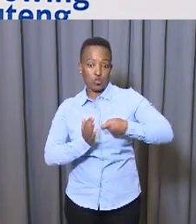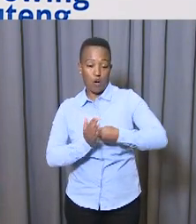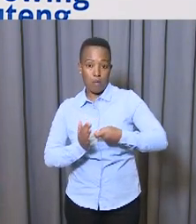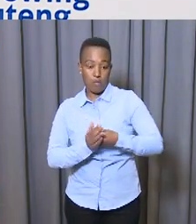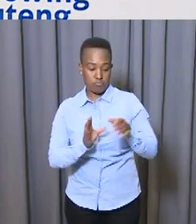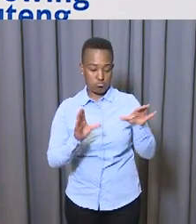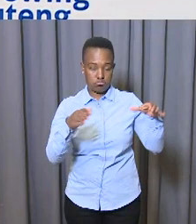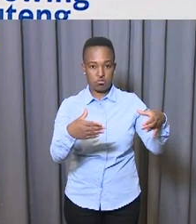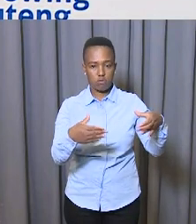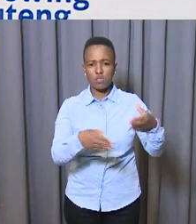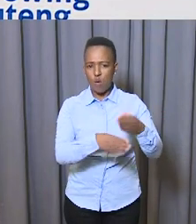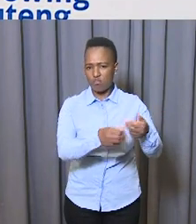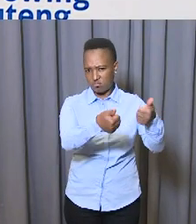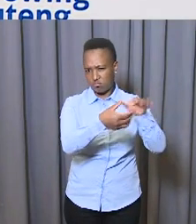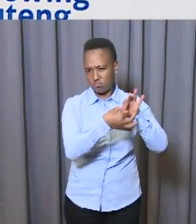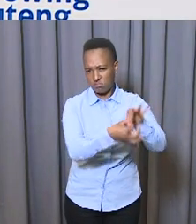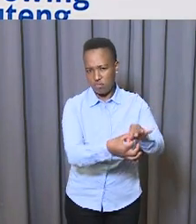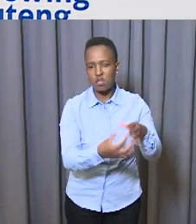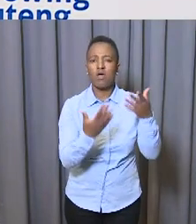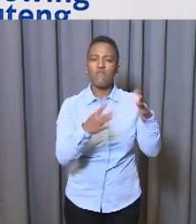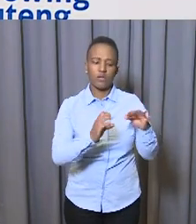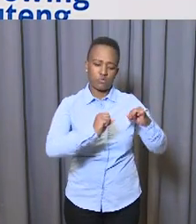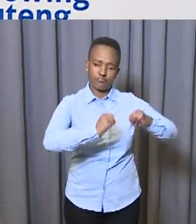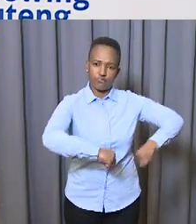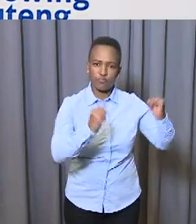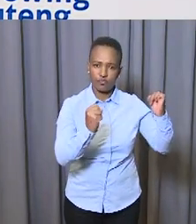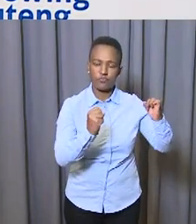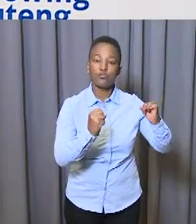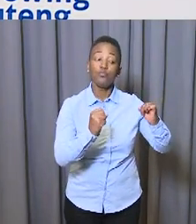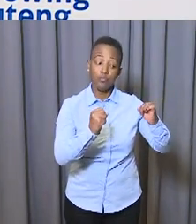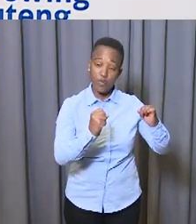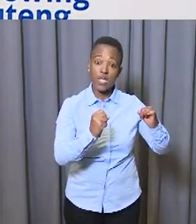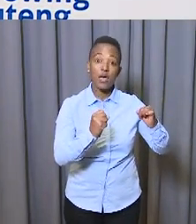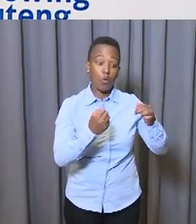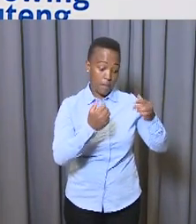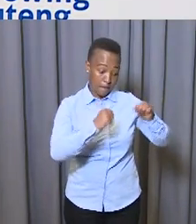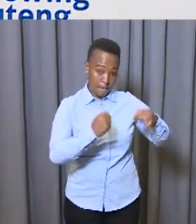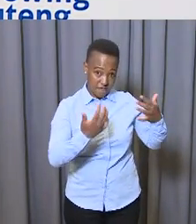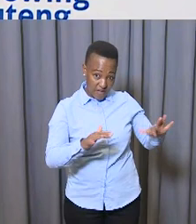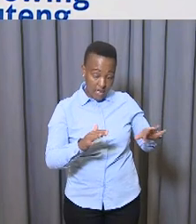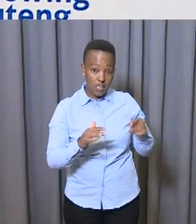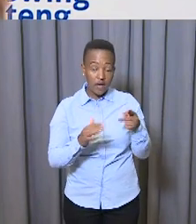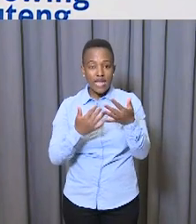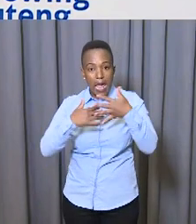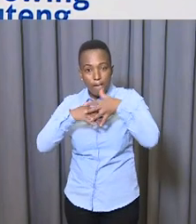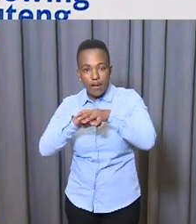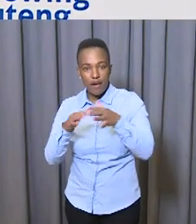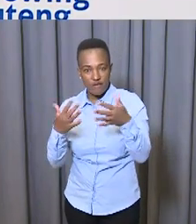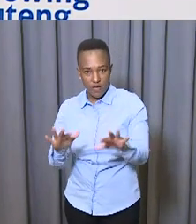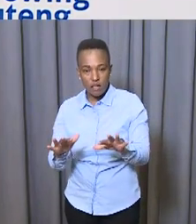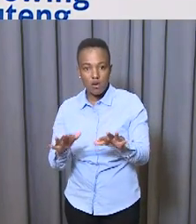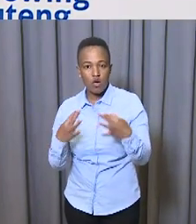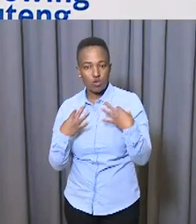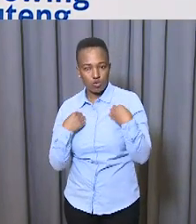If what the retail sector has agreed with us is implemented, and if all the sectors implement what the retail sector is